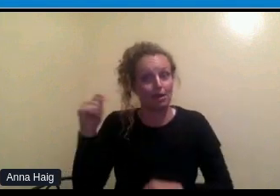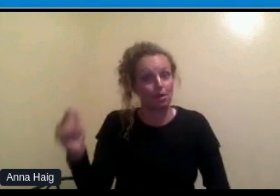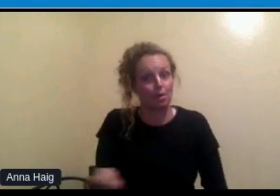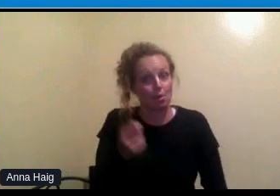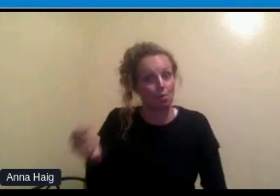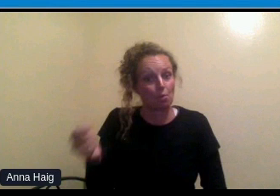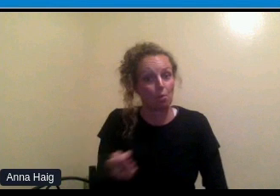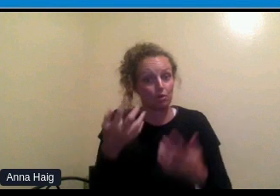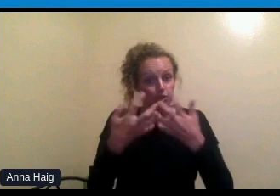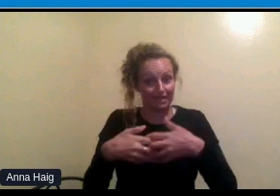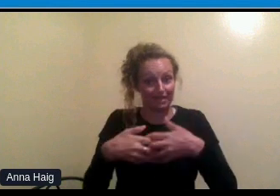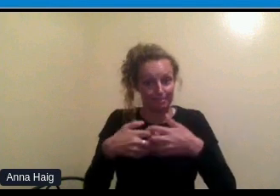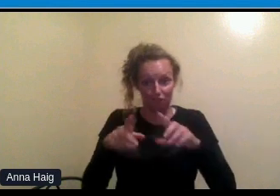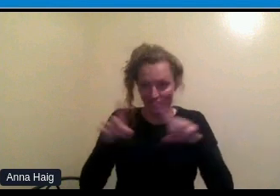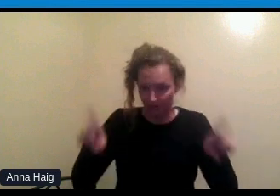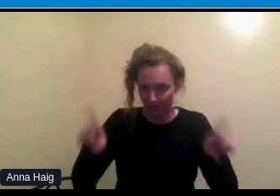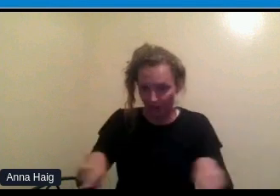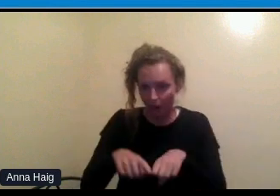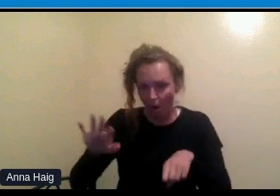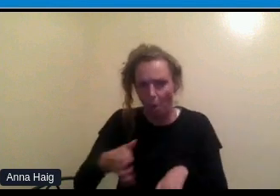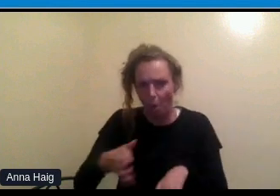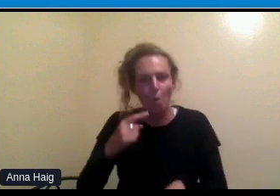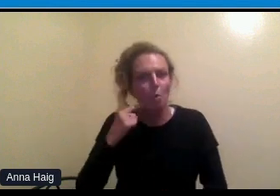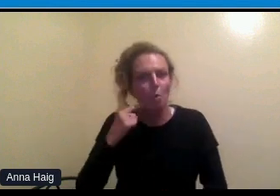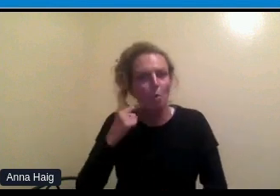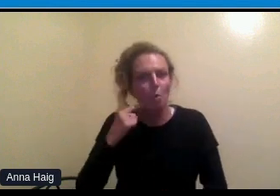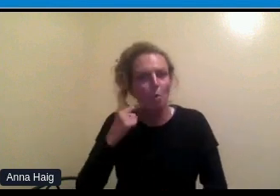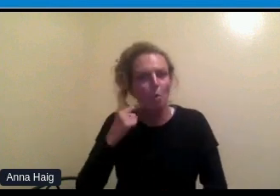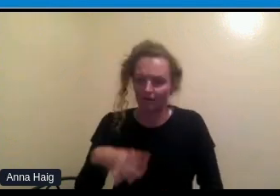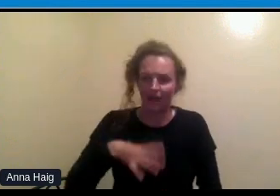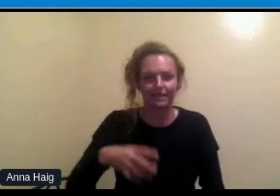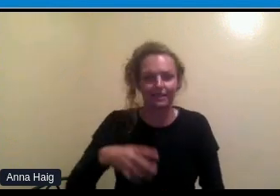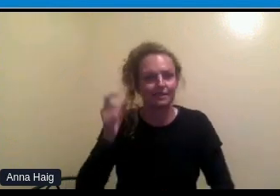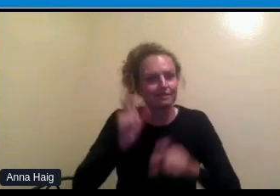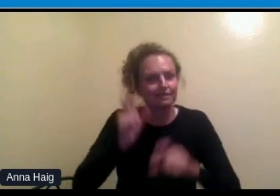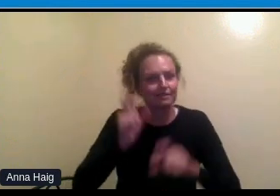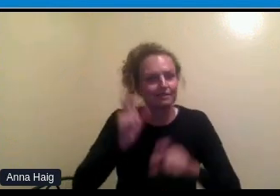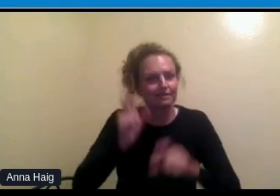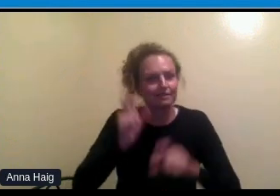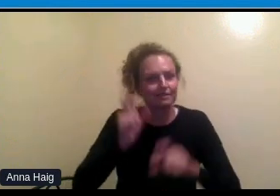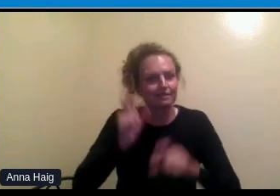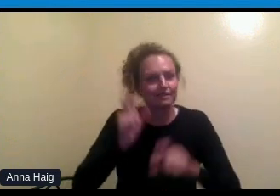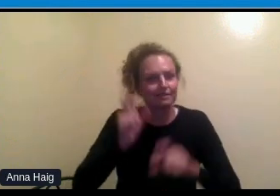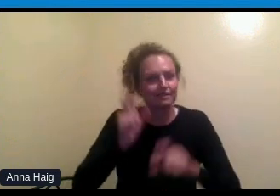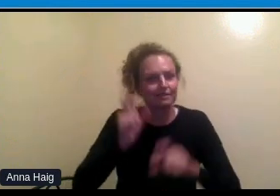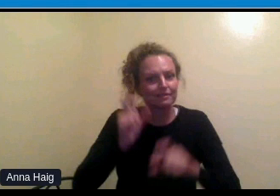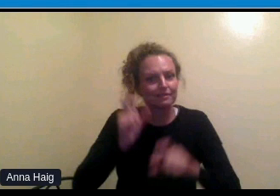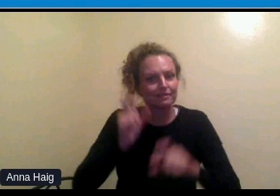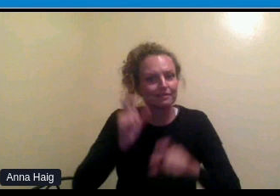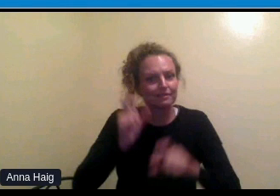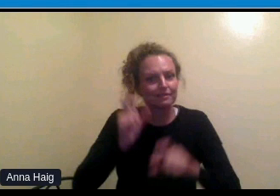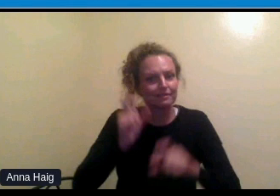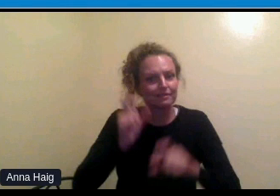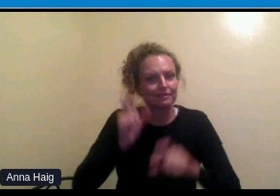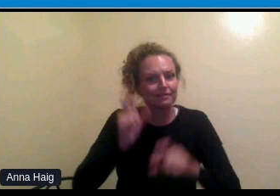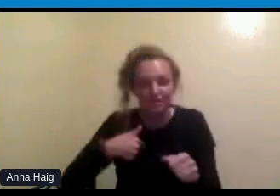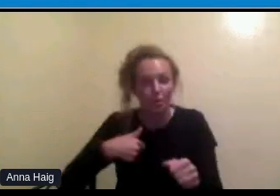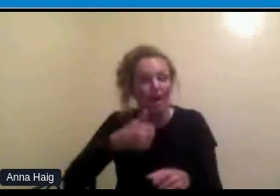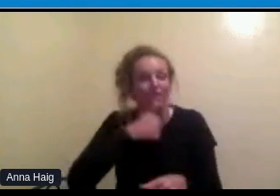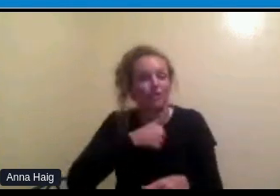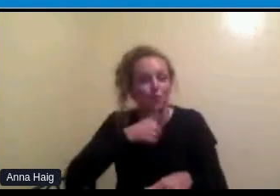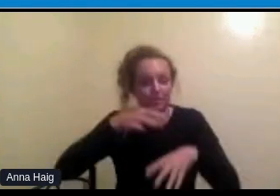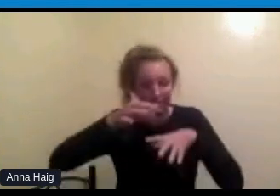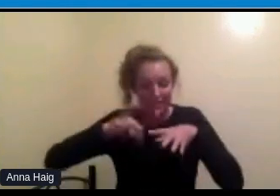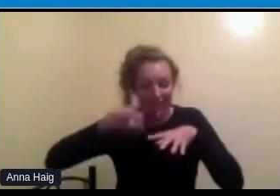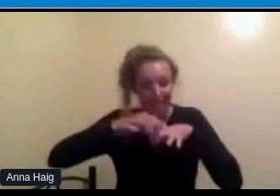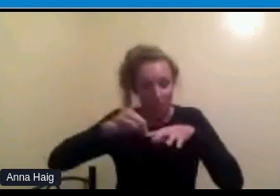contrast there. And I wanted to be able to see easily where things lined up. So, you know, we end up doing our own adjustments or accommodations on these things, don't we?